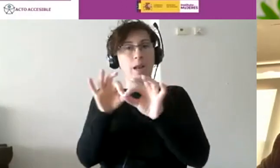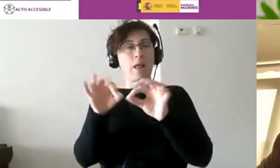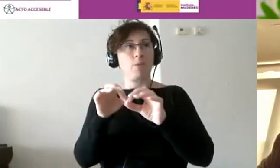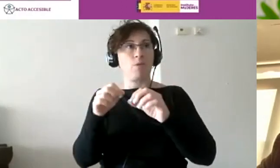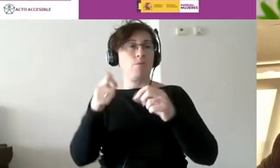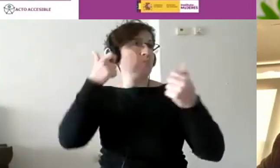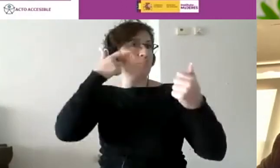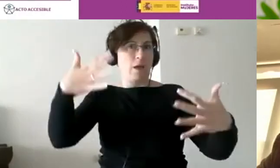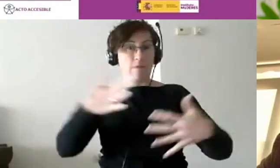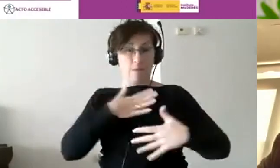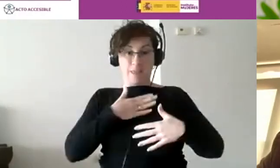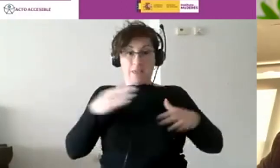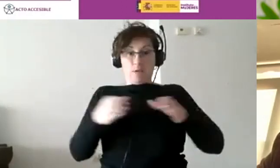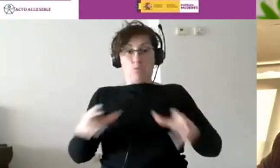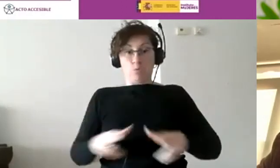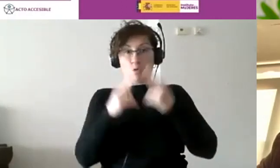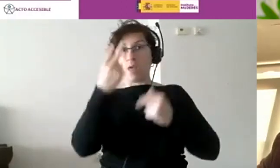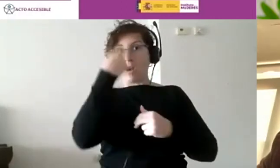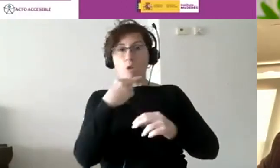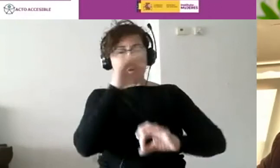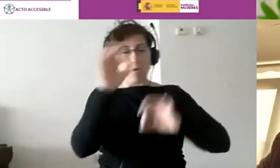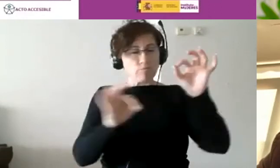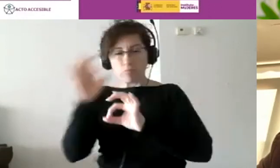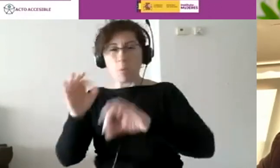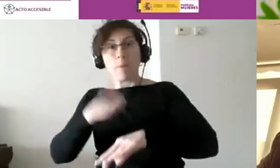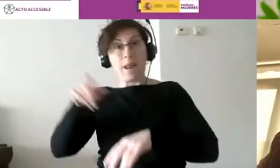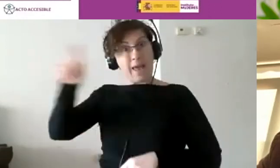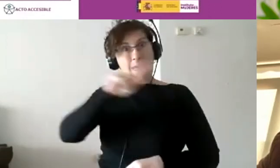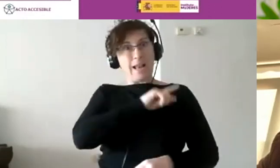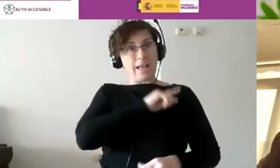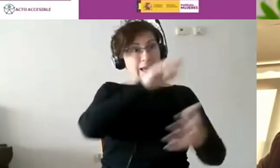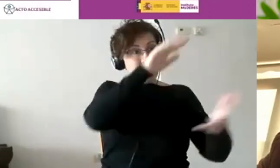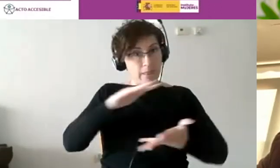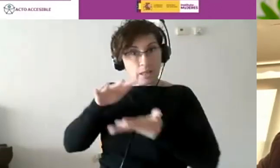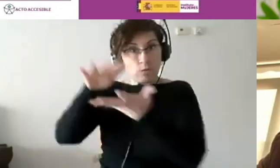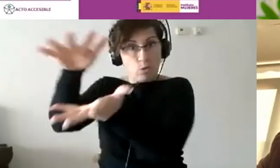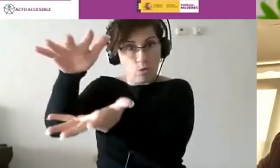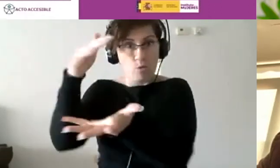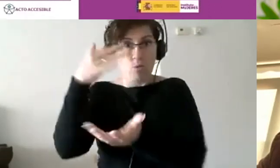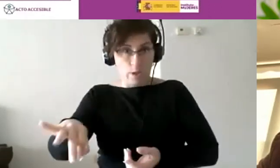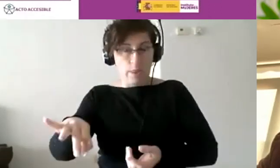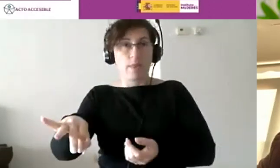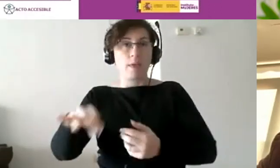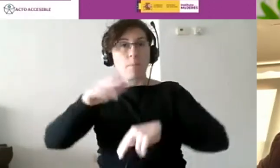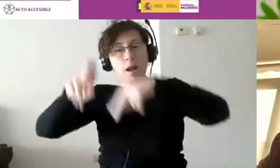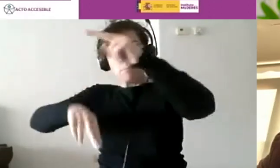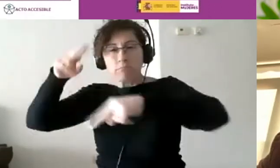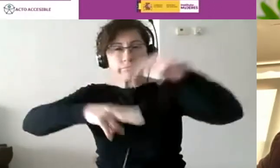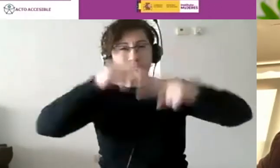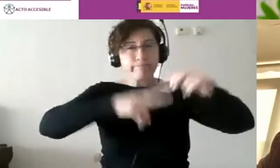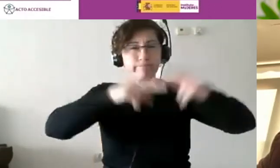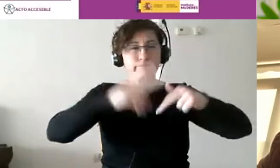1 million people who will not want to get away from their country, far from the country, and we are going to send them